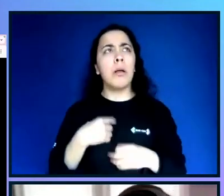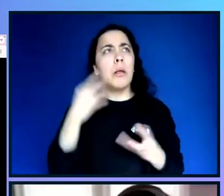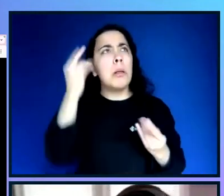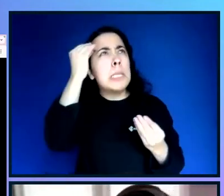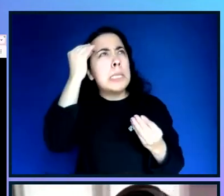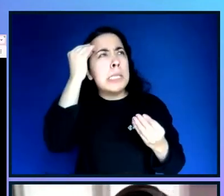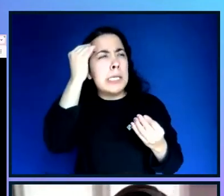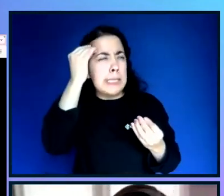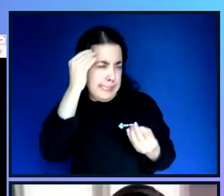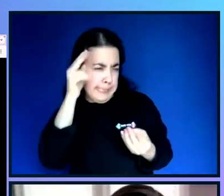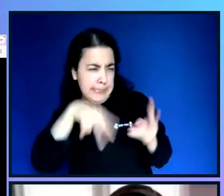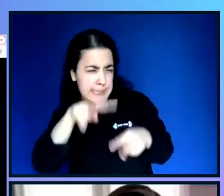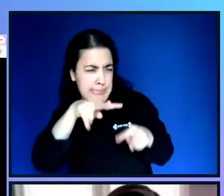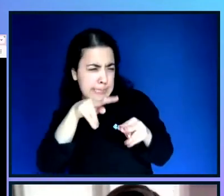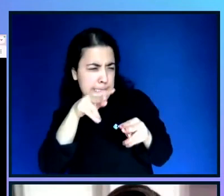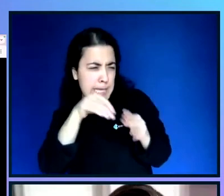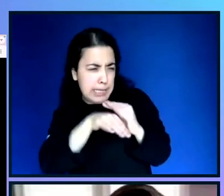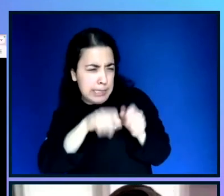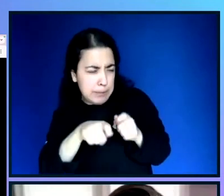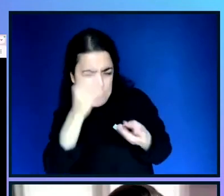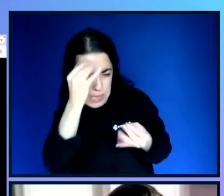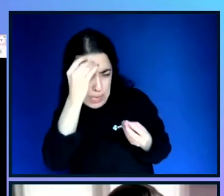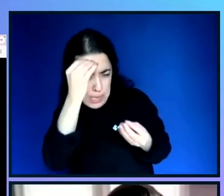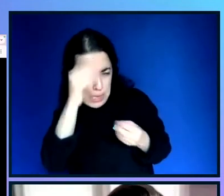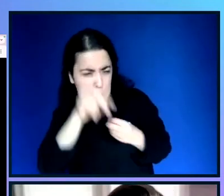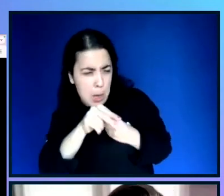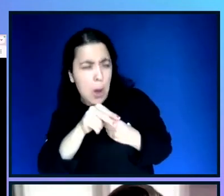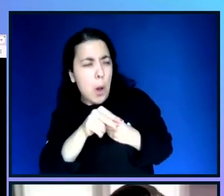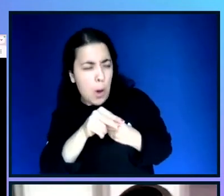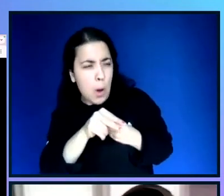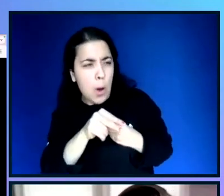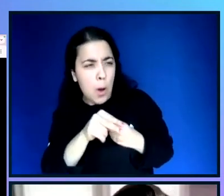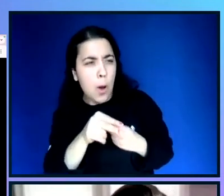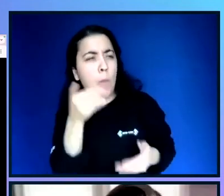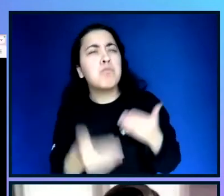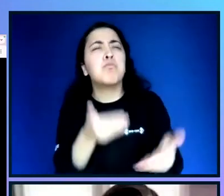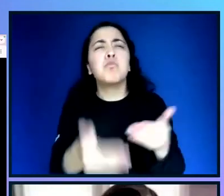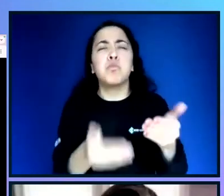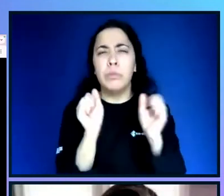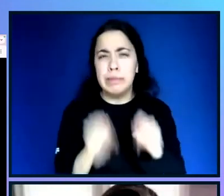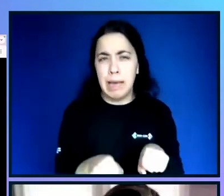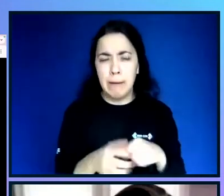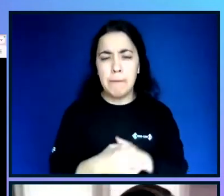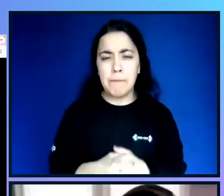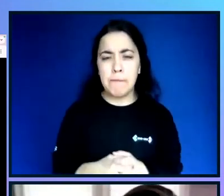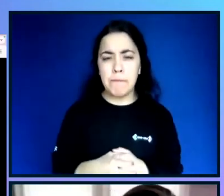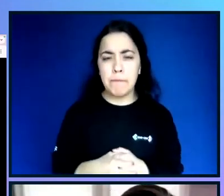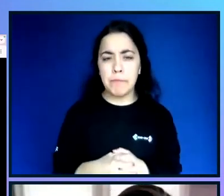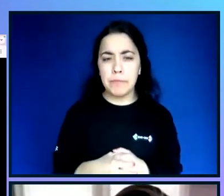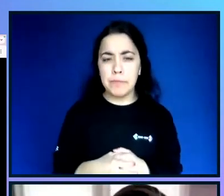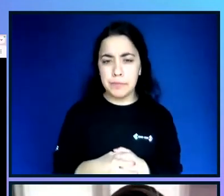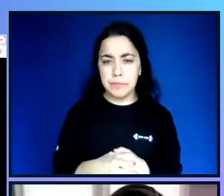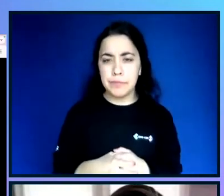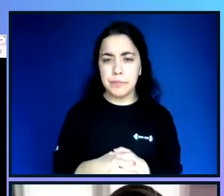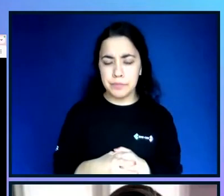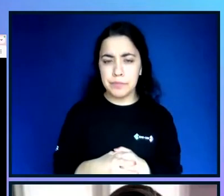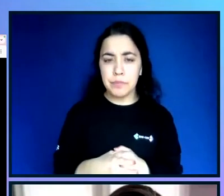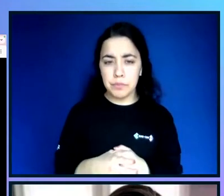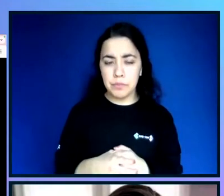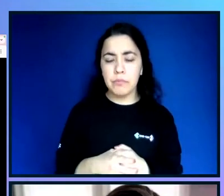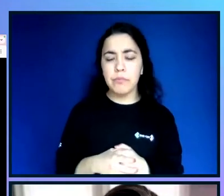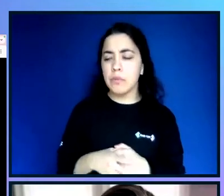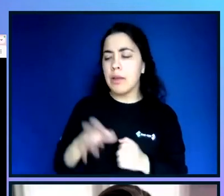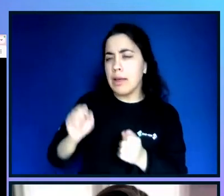about accessibility. When they're able to do this, to talk themselves through an accessibility